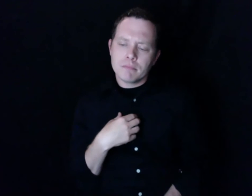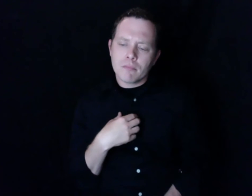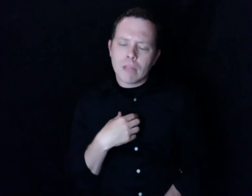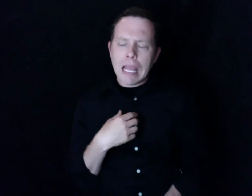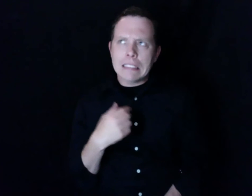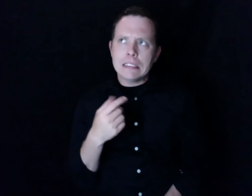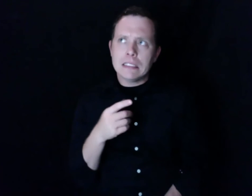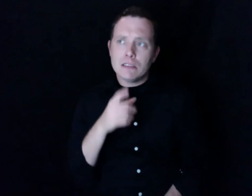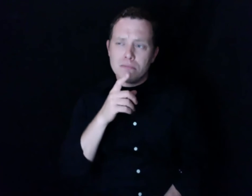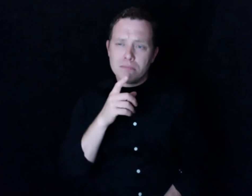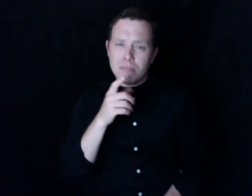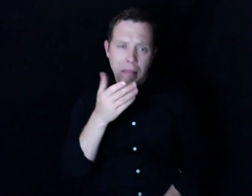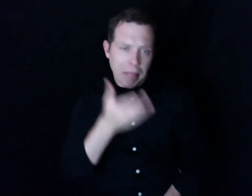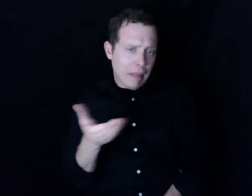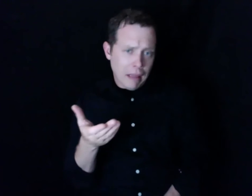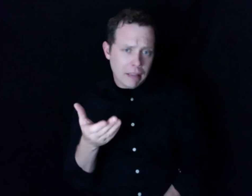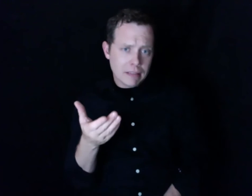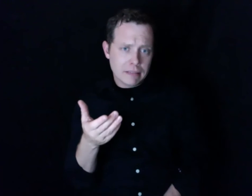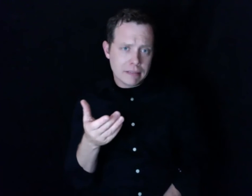information?